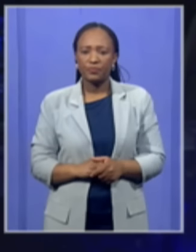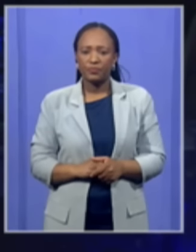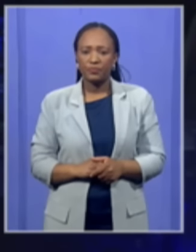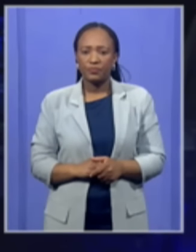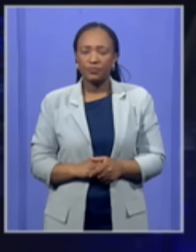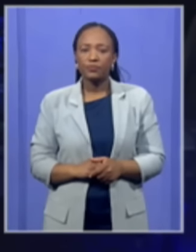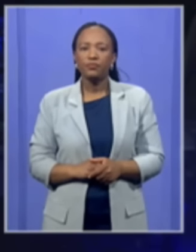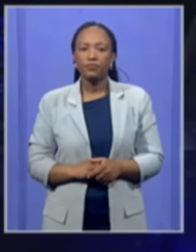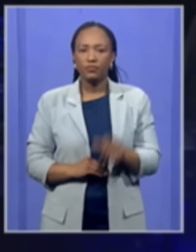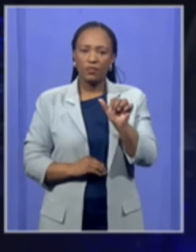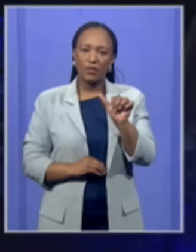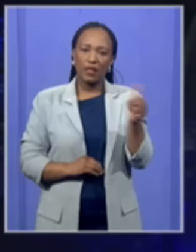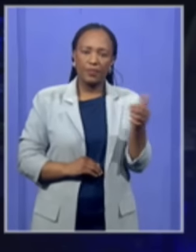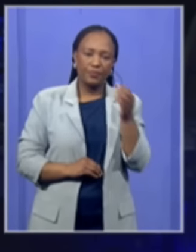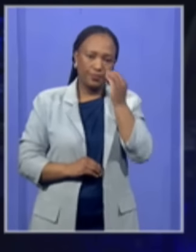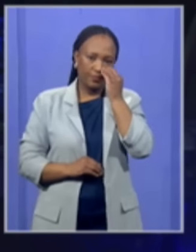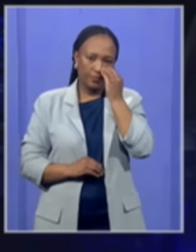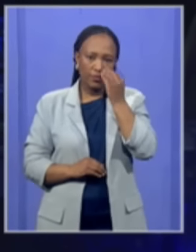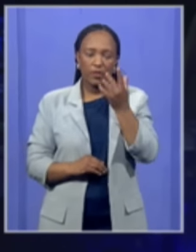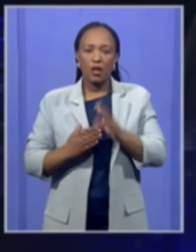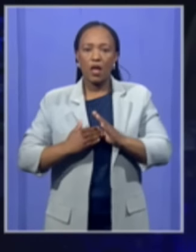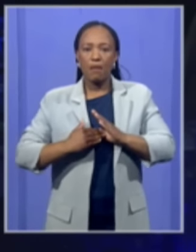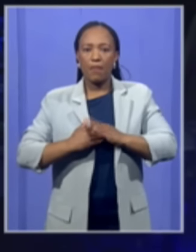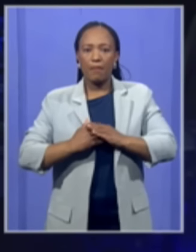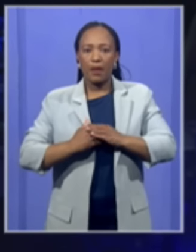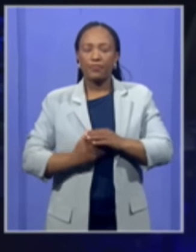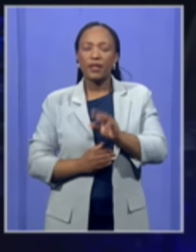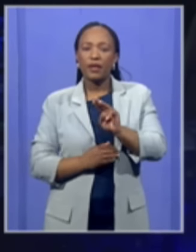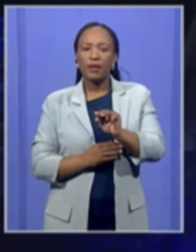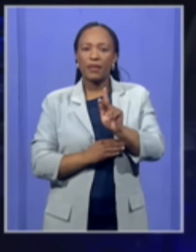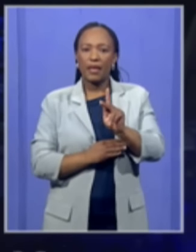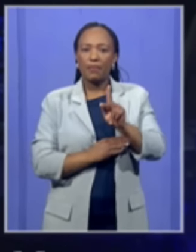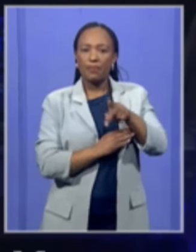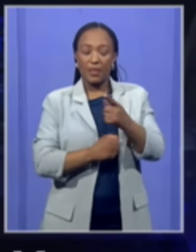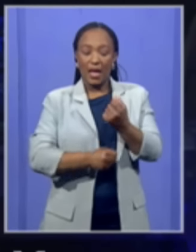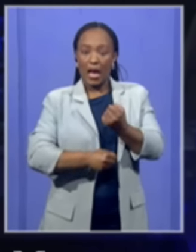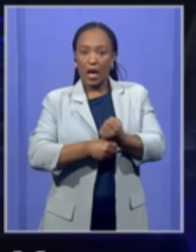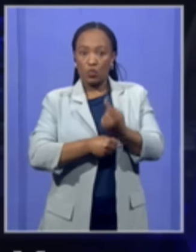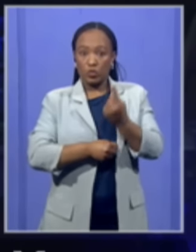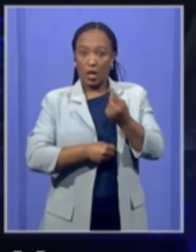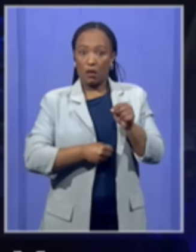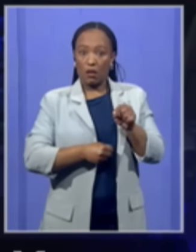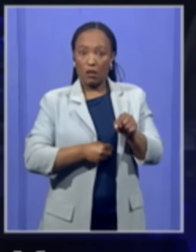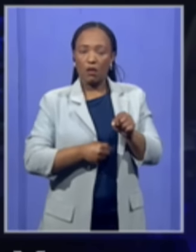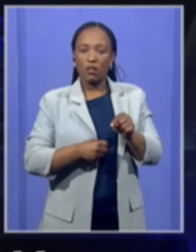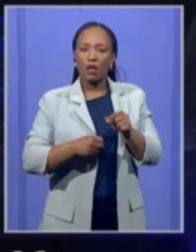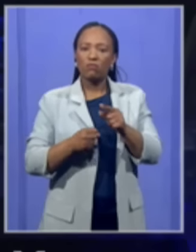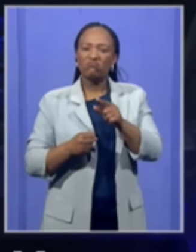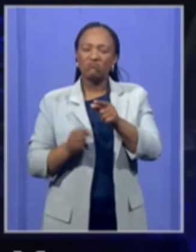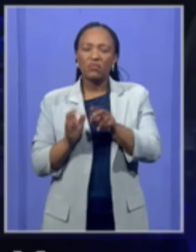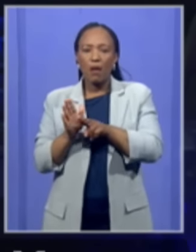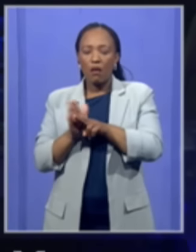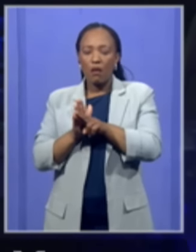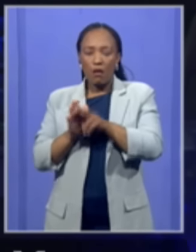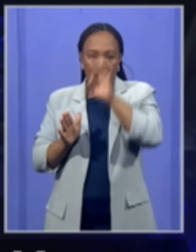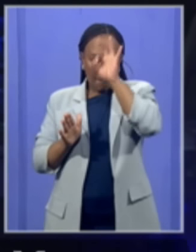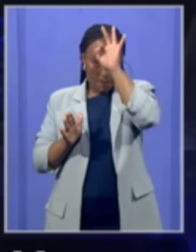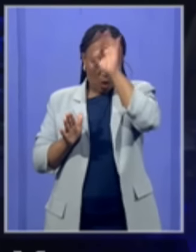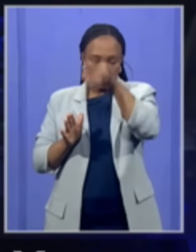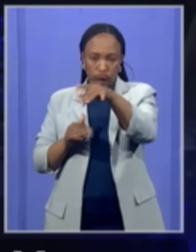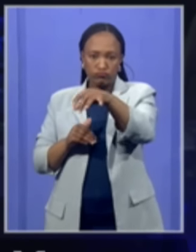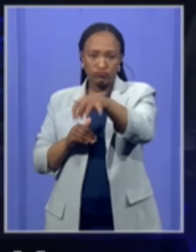ka o le leng re fumana hore ditho le batshehetsi ba mokga wa umkhondo wesizwe profenseng ya Gauteng ba wantetse ntlokgolo ya sepolesa e Parktown Johannesburg